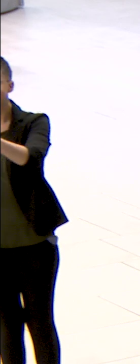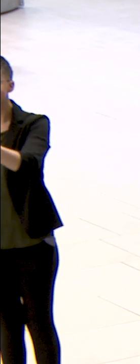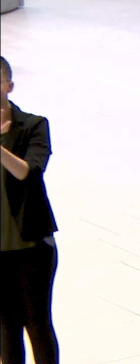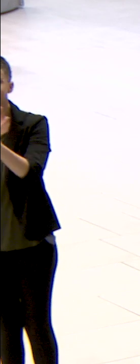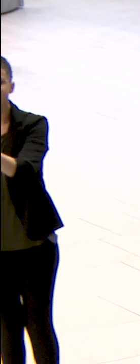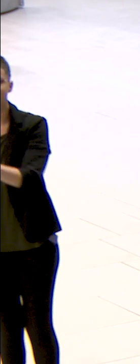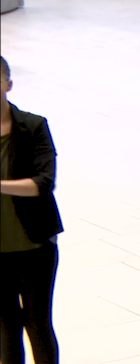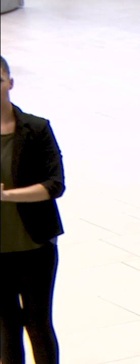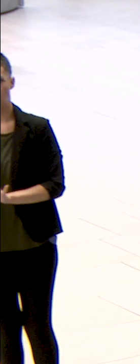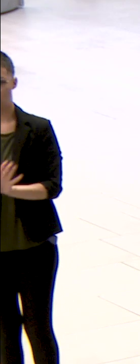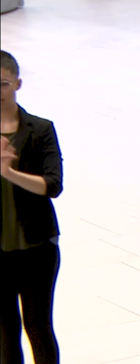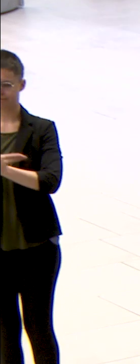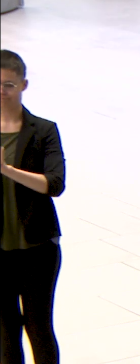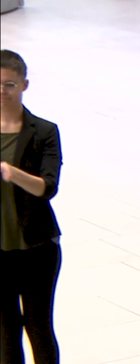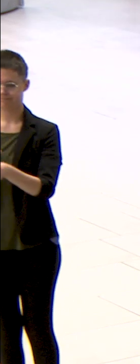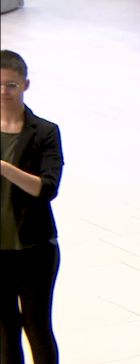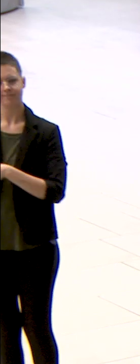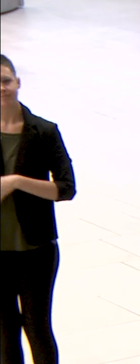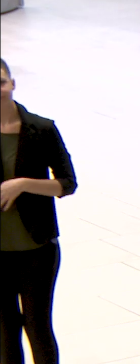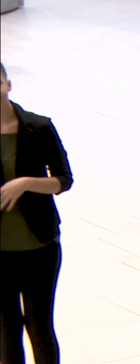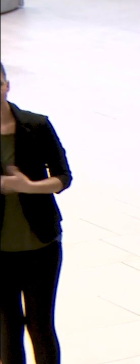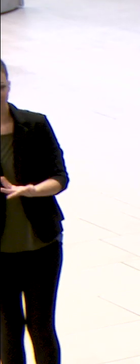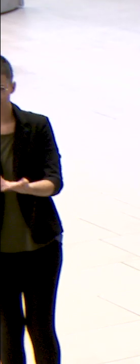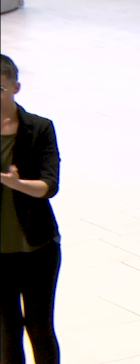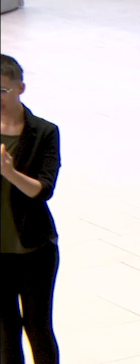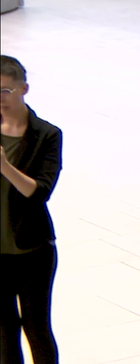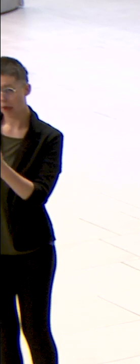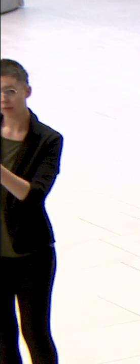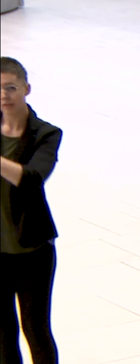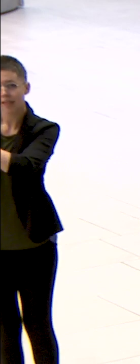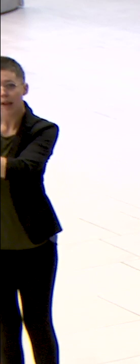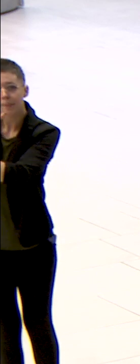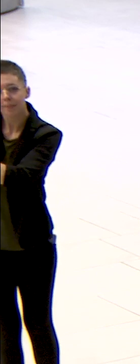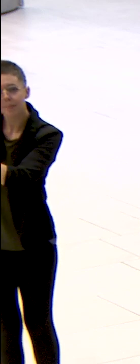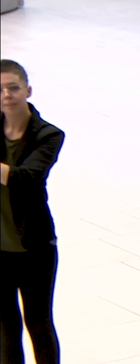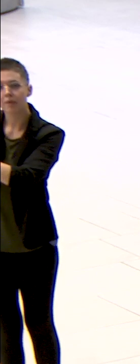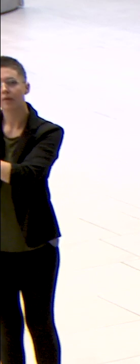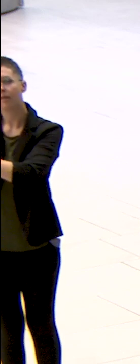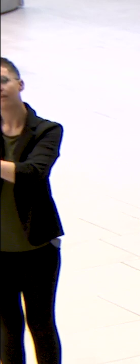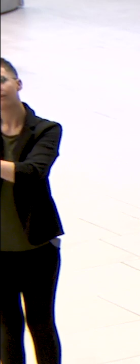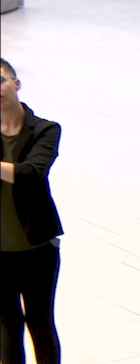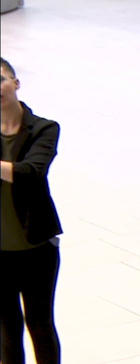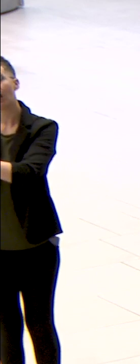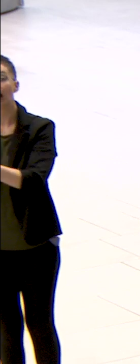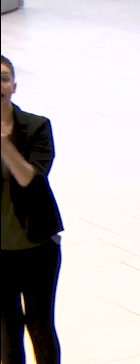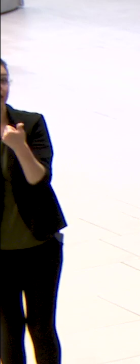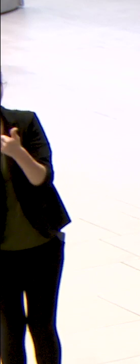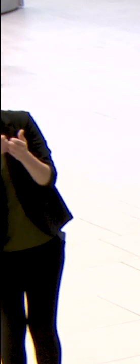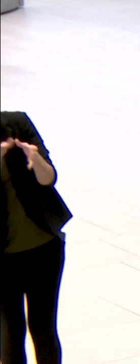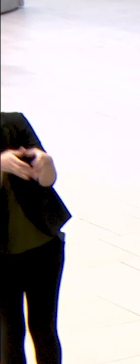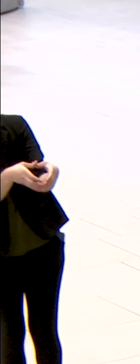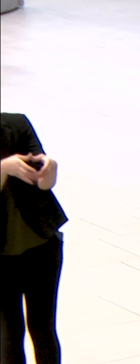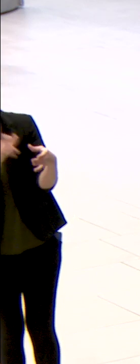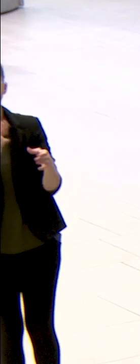a monolith. You know, we've talked about standing up a parenting vertical, a gaming vertical, or kind of like that whole